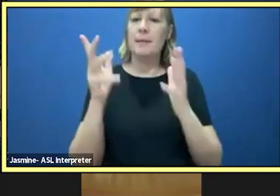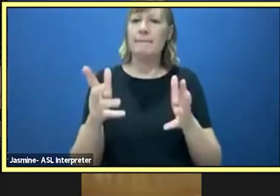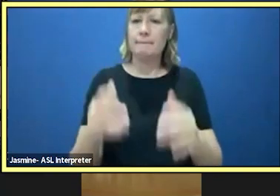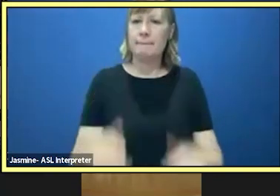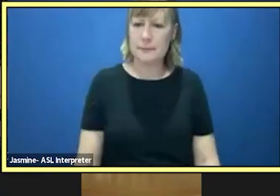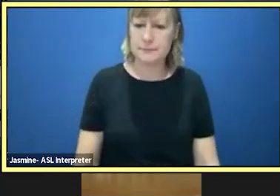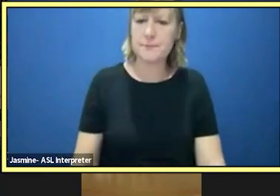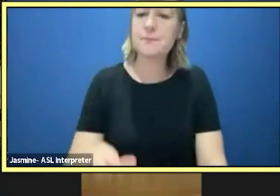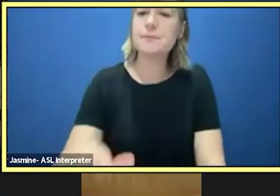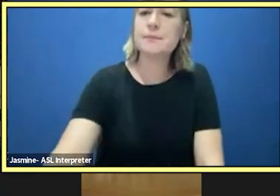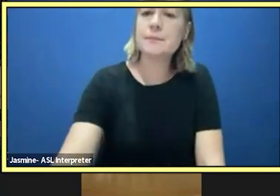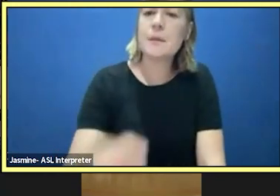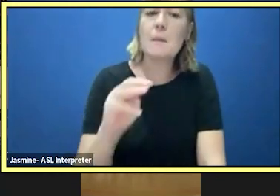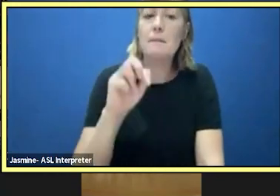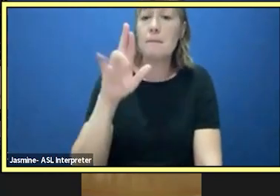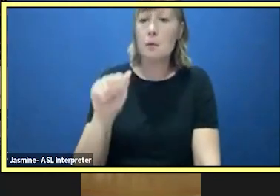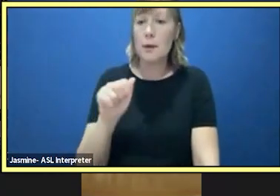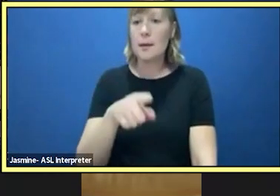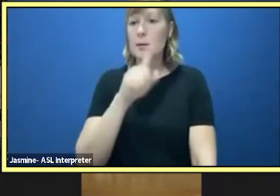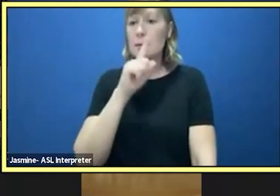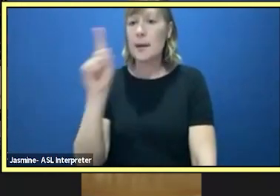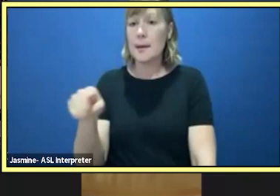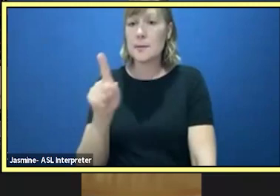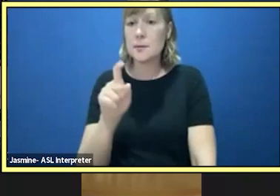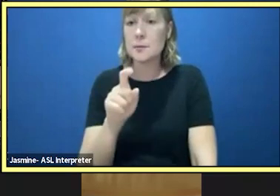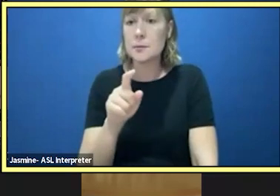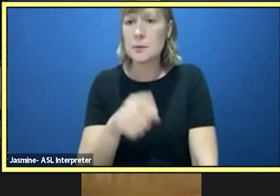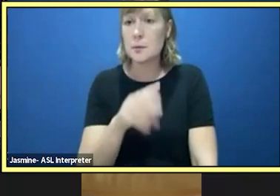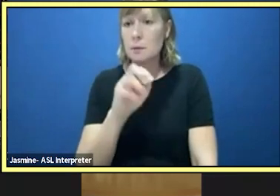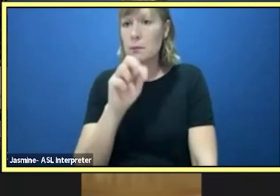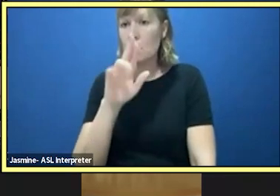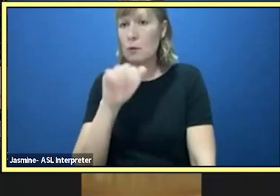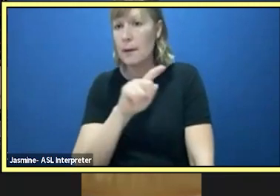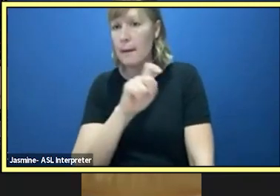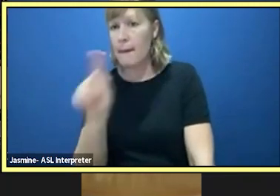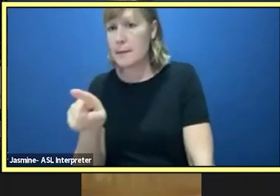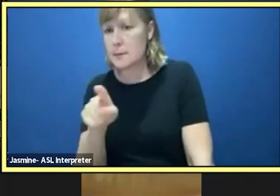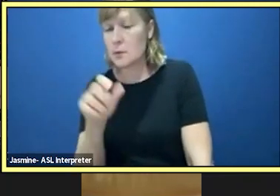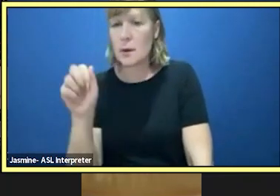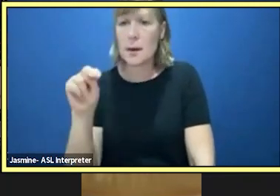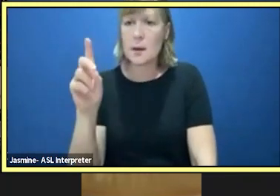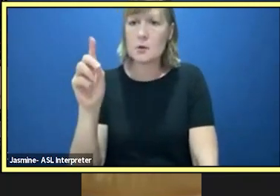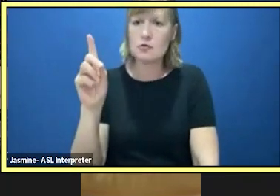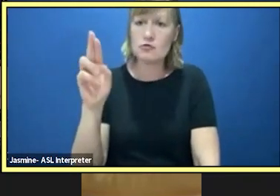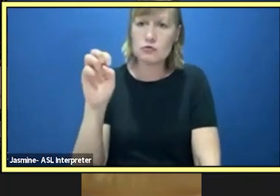Maria? You want to ask that one or have Andrew read it, or the one more about